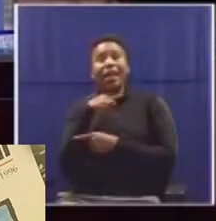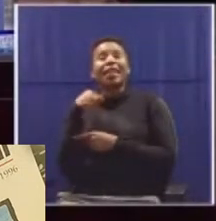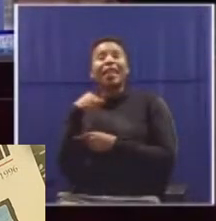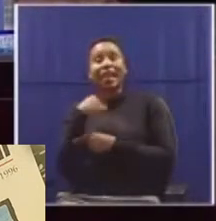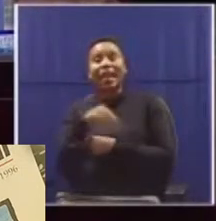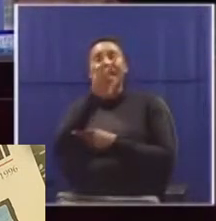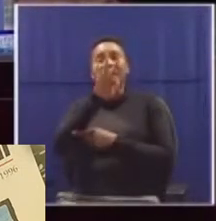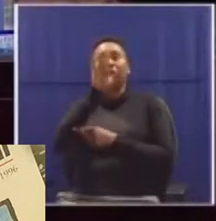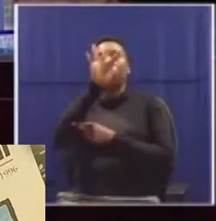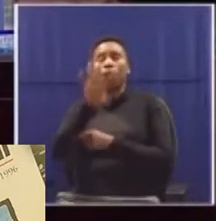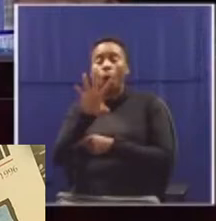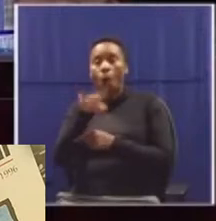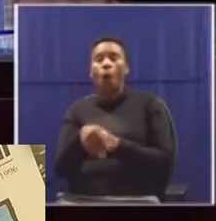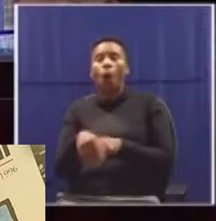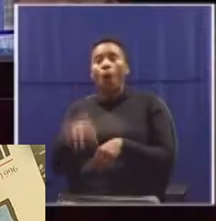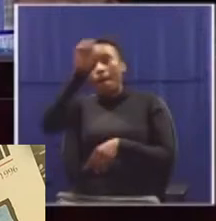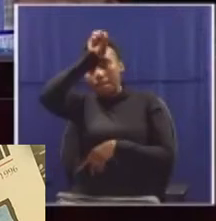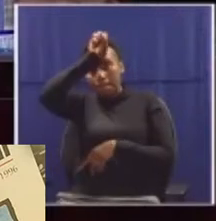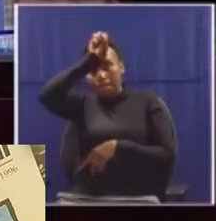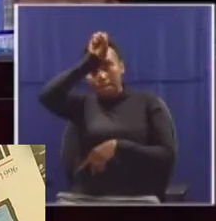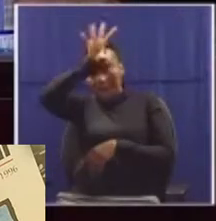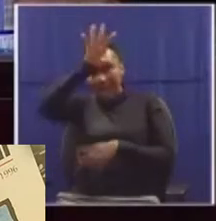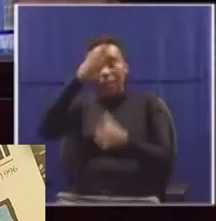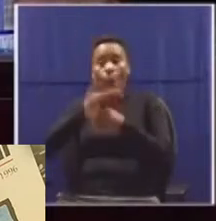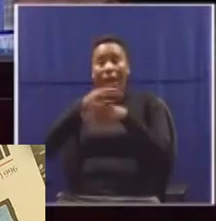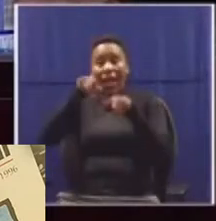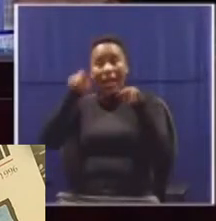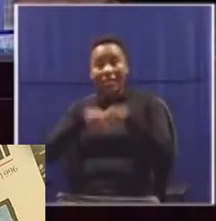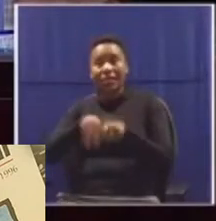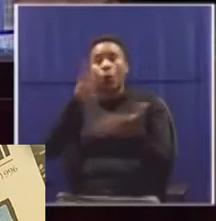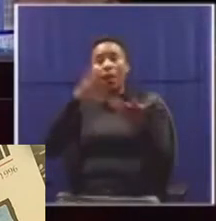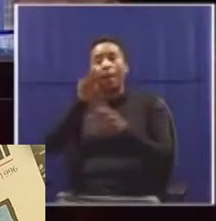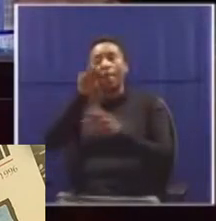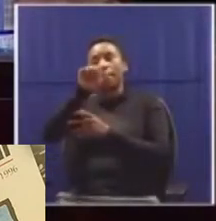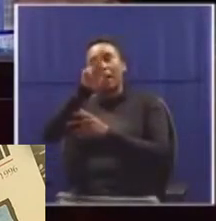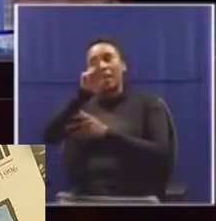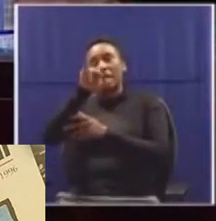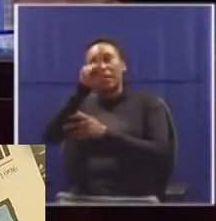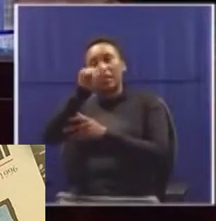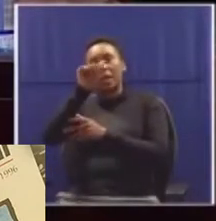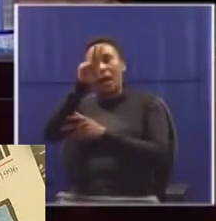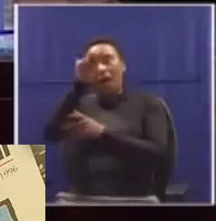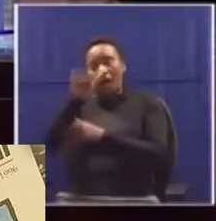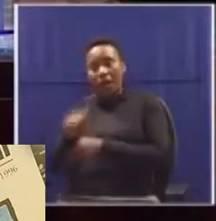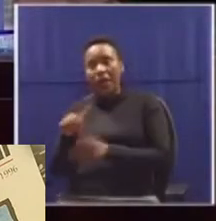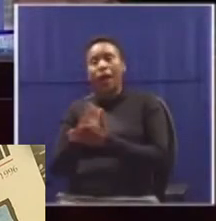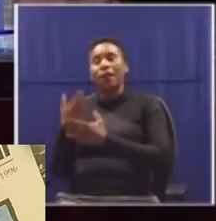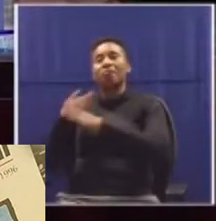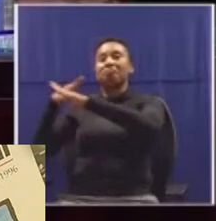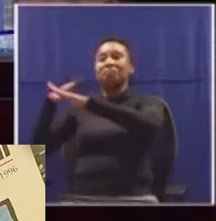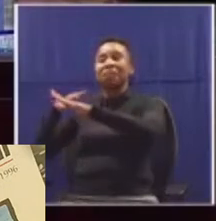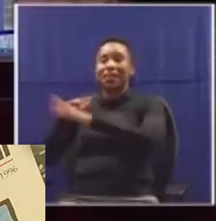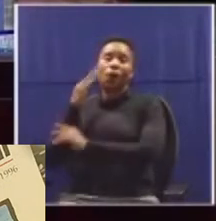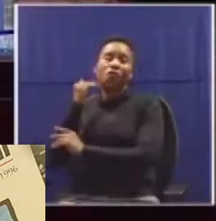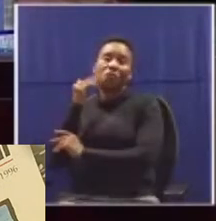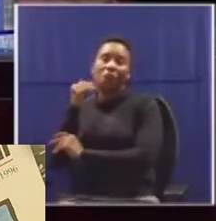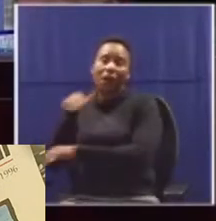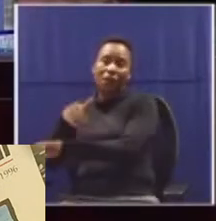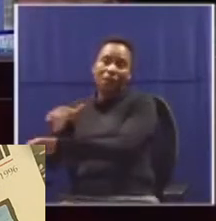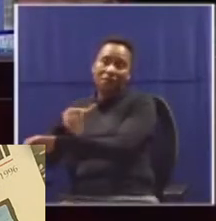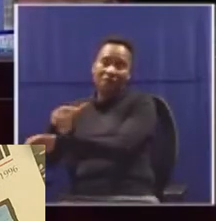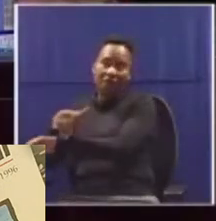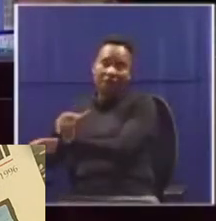34 Mine Workers in maricana in defense of white foreign Capital when